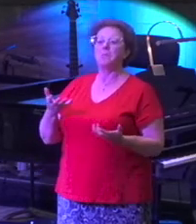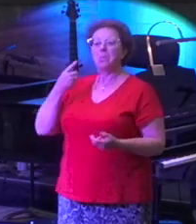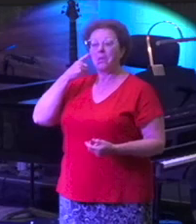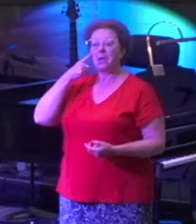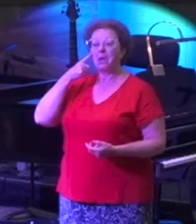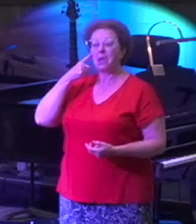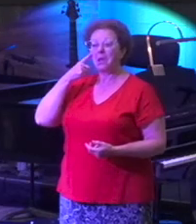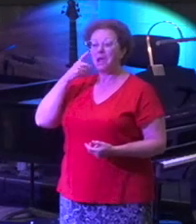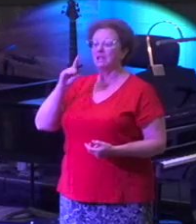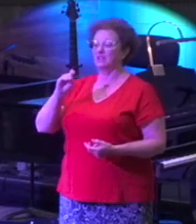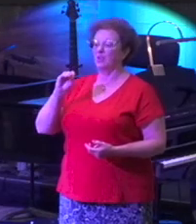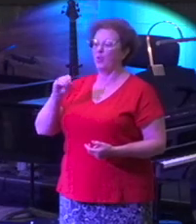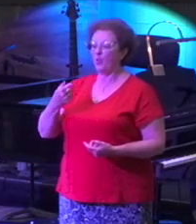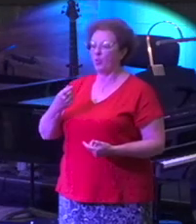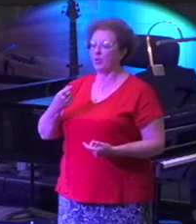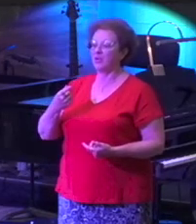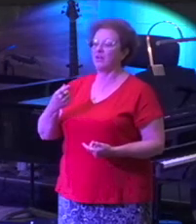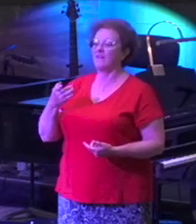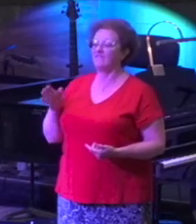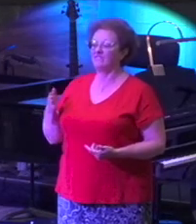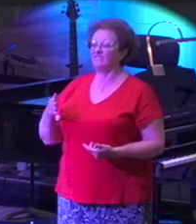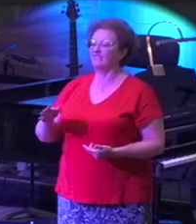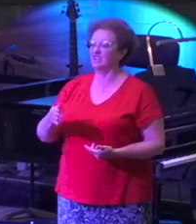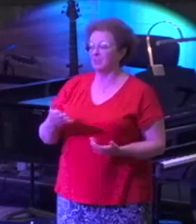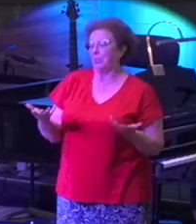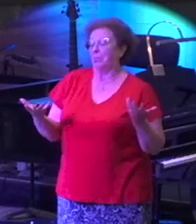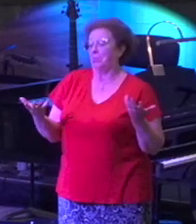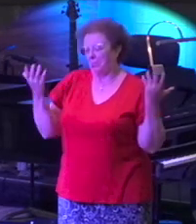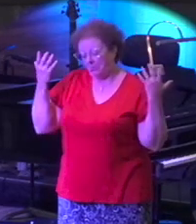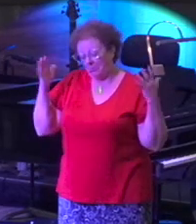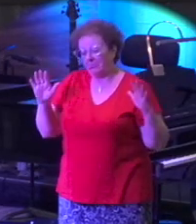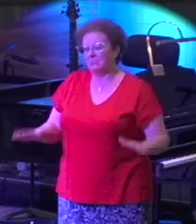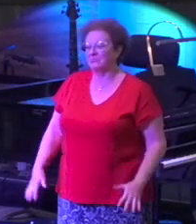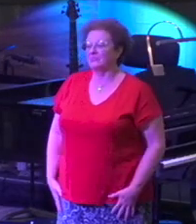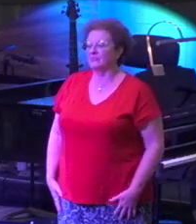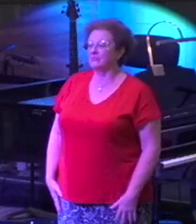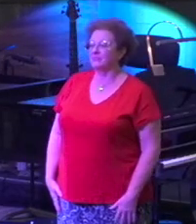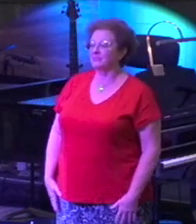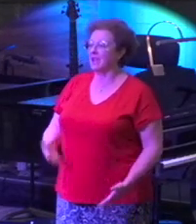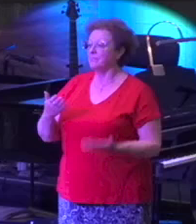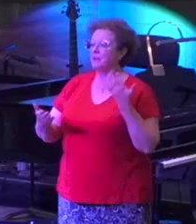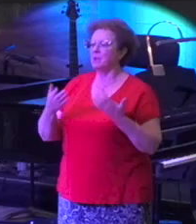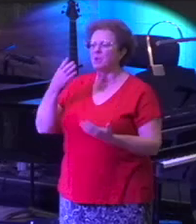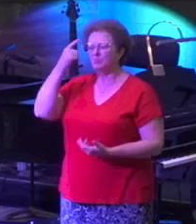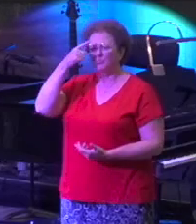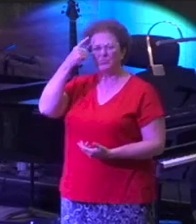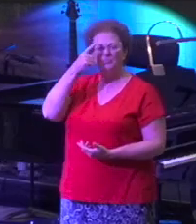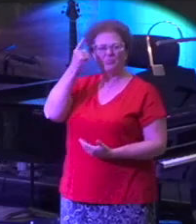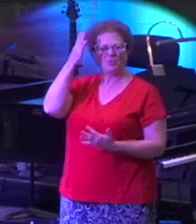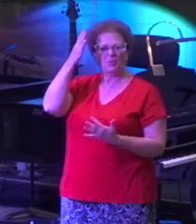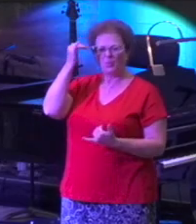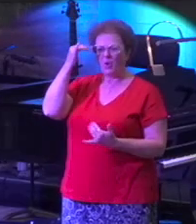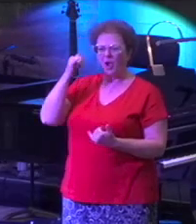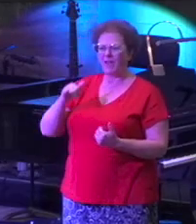I know, these are the dad jokes. They're just that bad. Now you might be wondering to yourself, why am I making